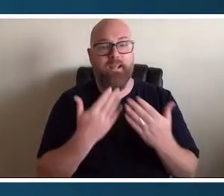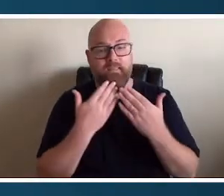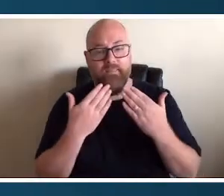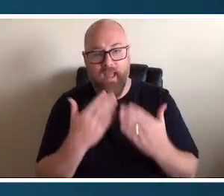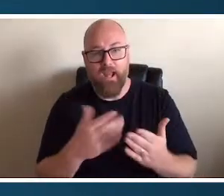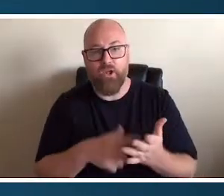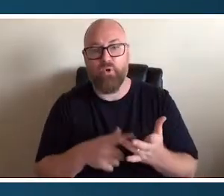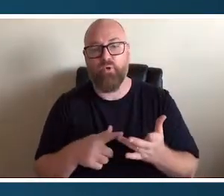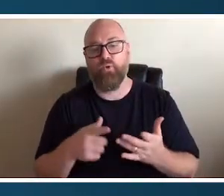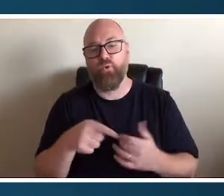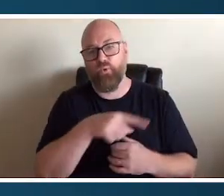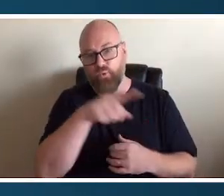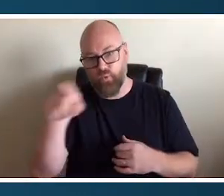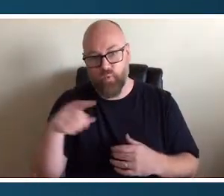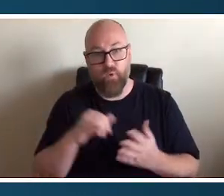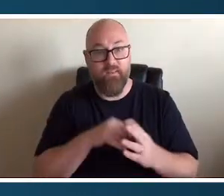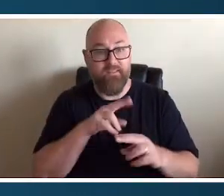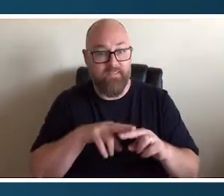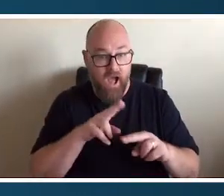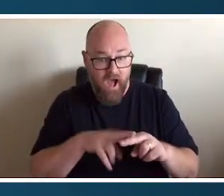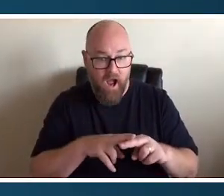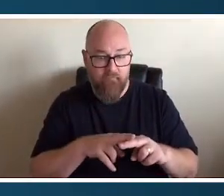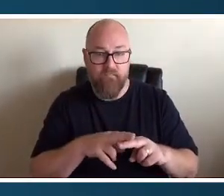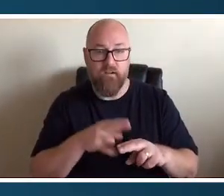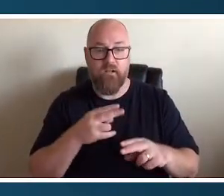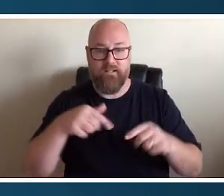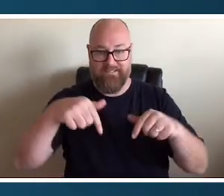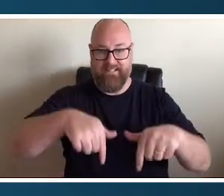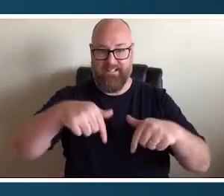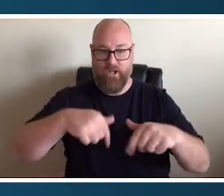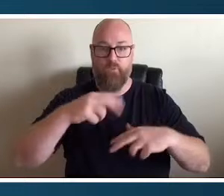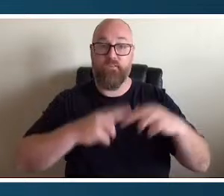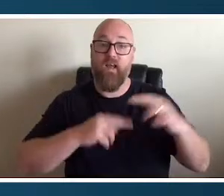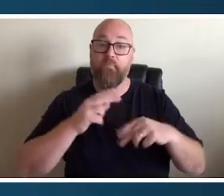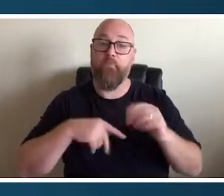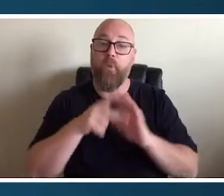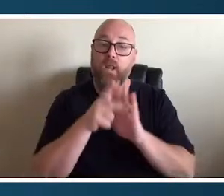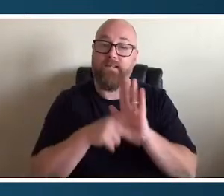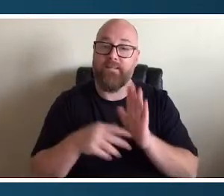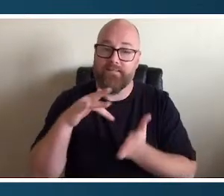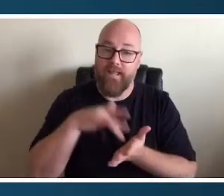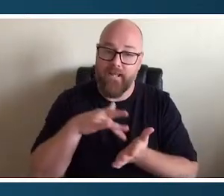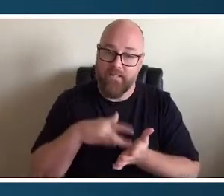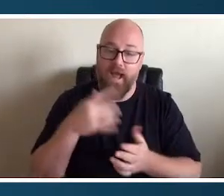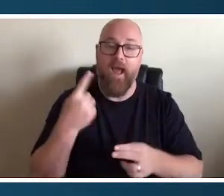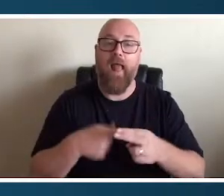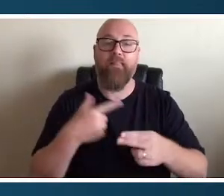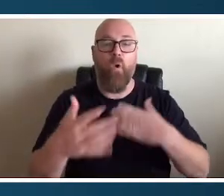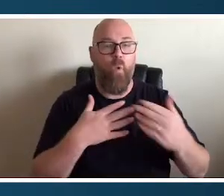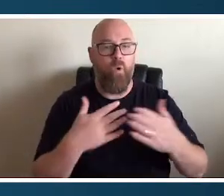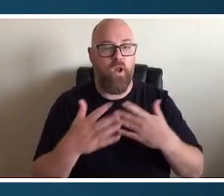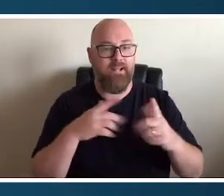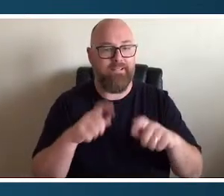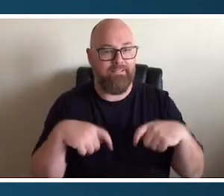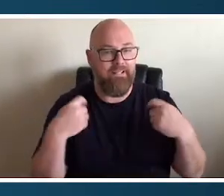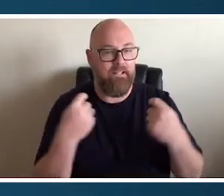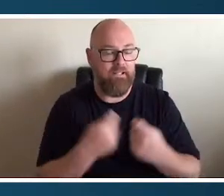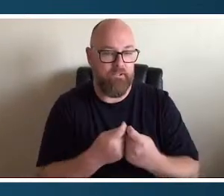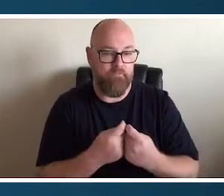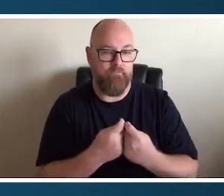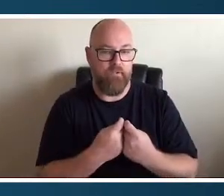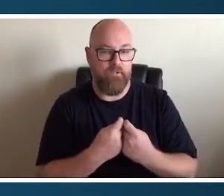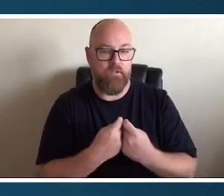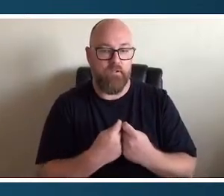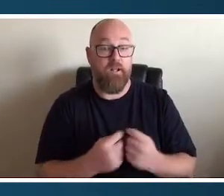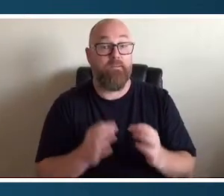to the staff of the Development Policy Center and the organizing team, especially, and I'm going to